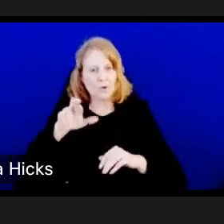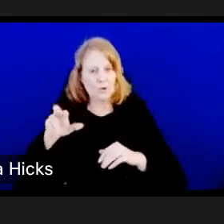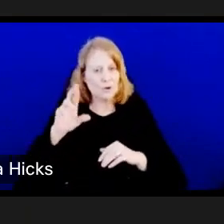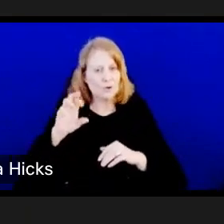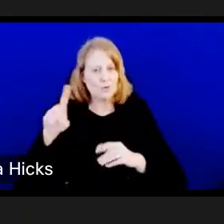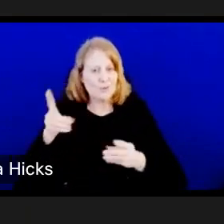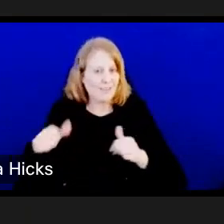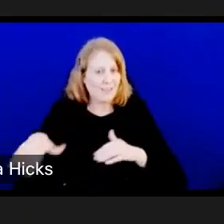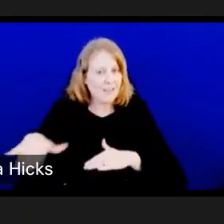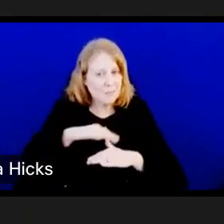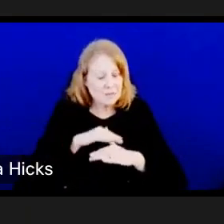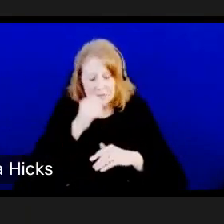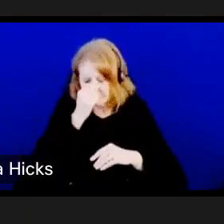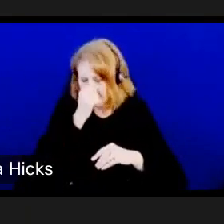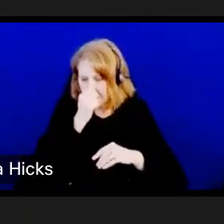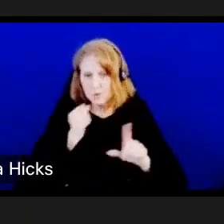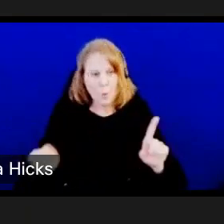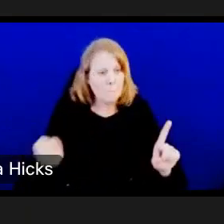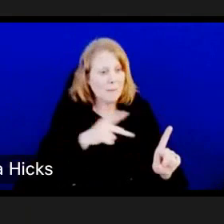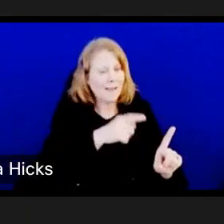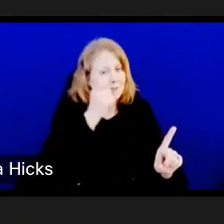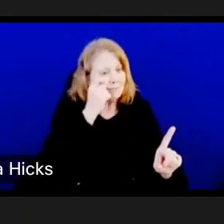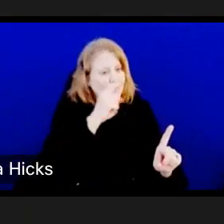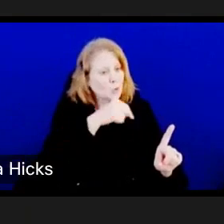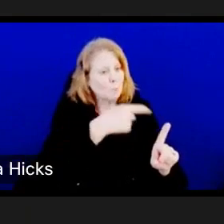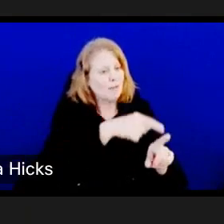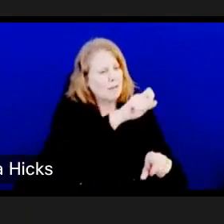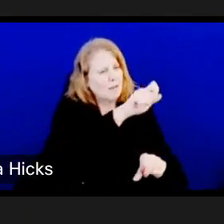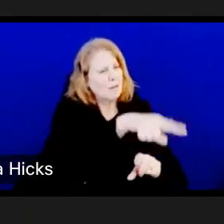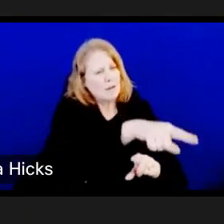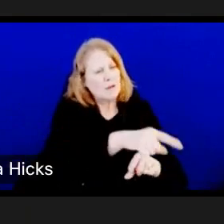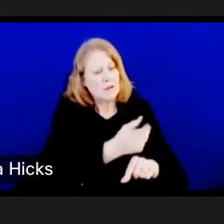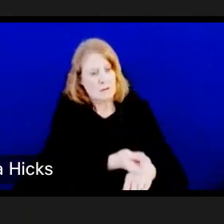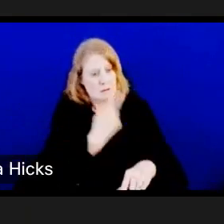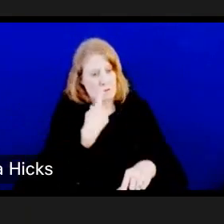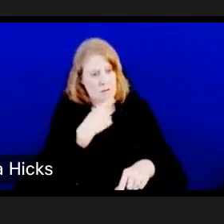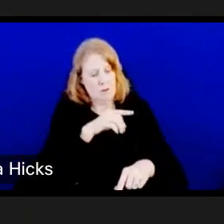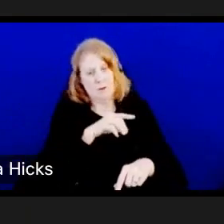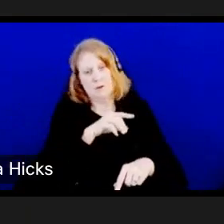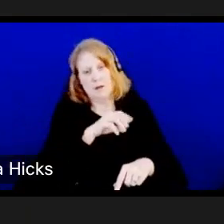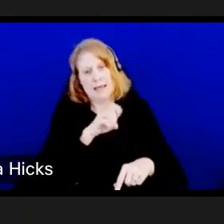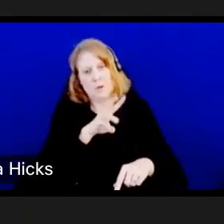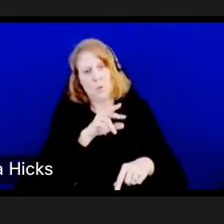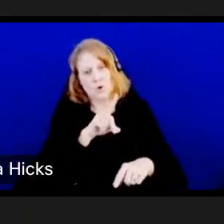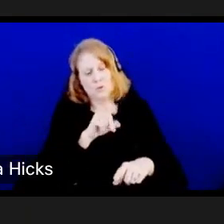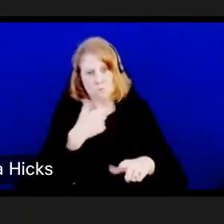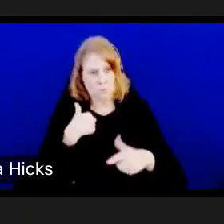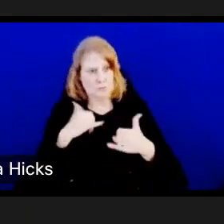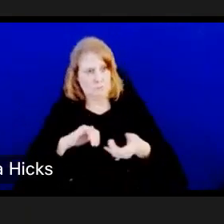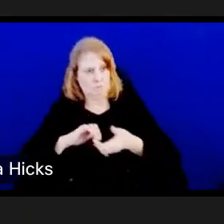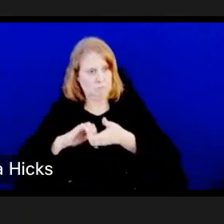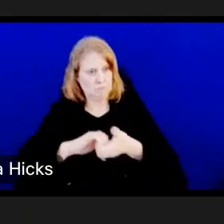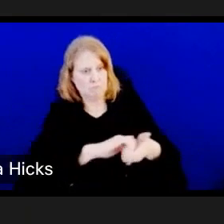going back to Commissioner Edwards' question about collaboration, we'll be continuing to work with the community. I know there's been some